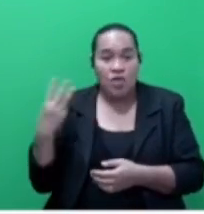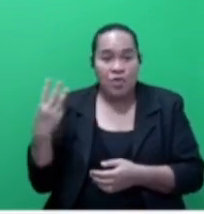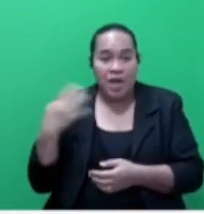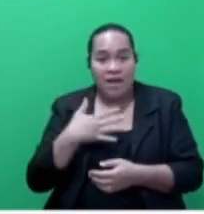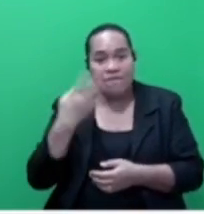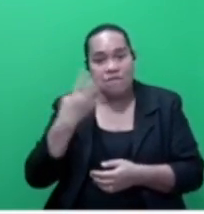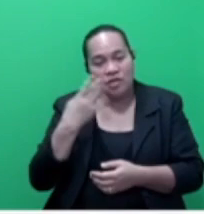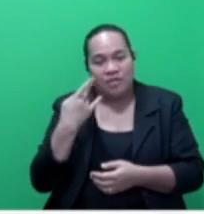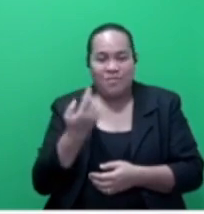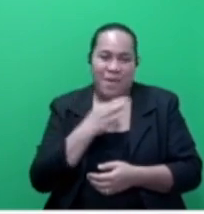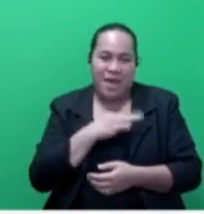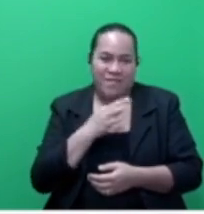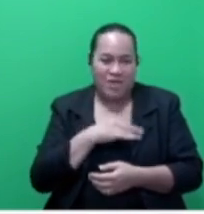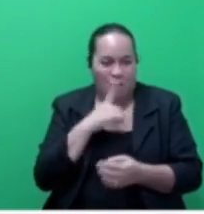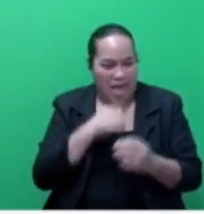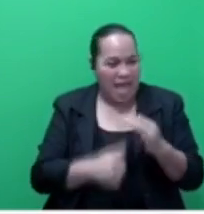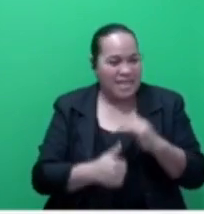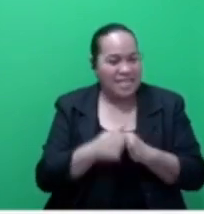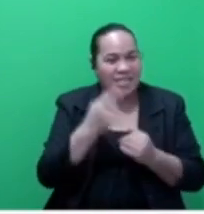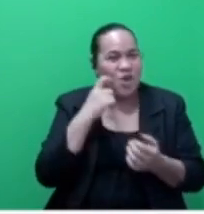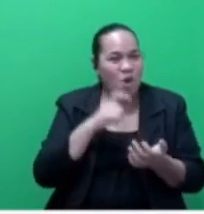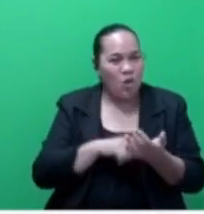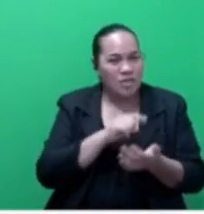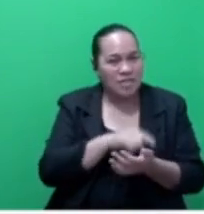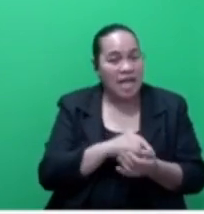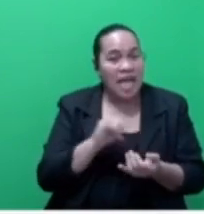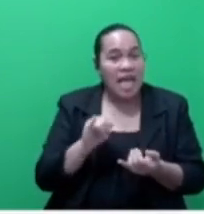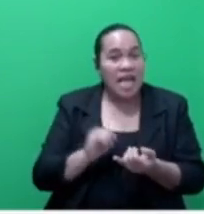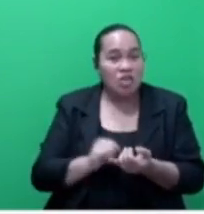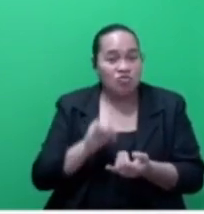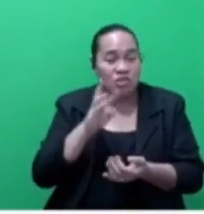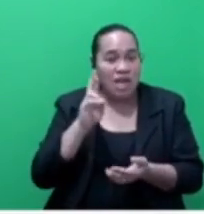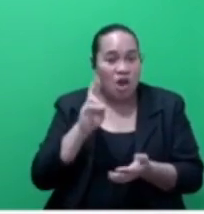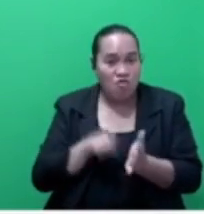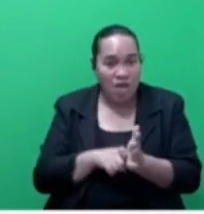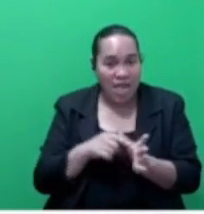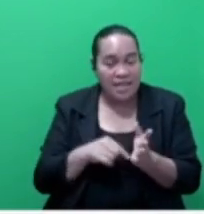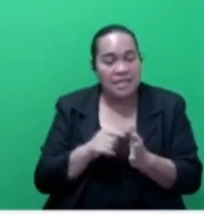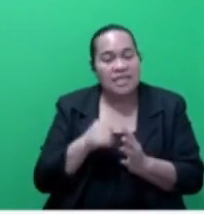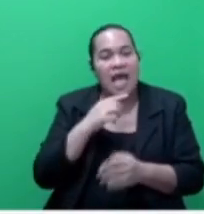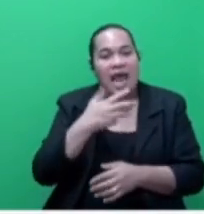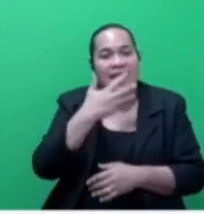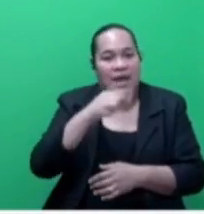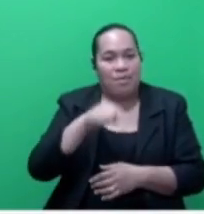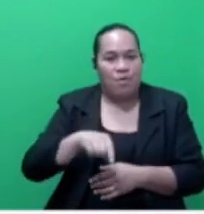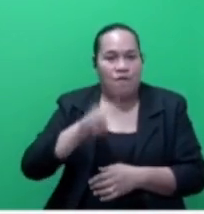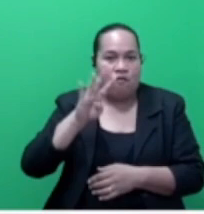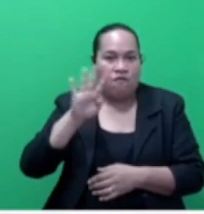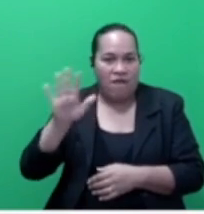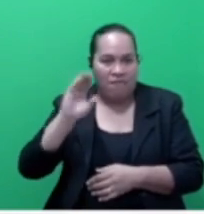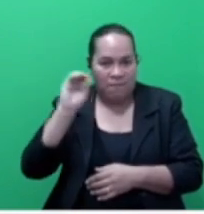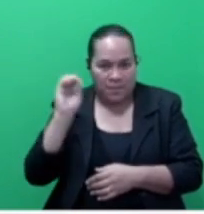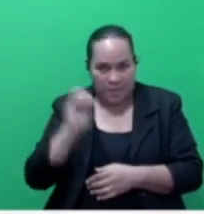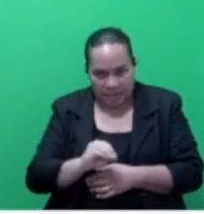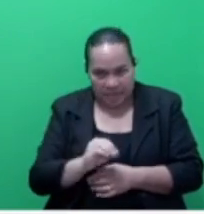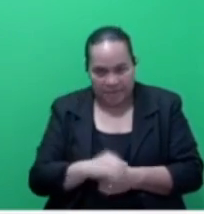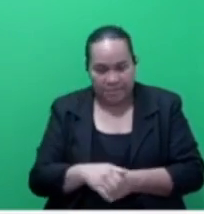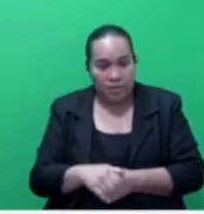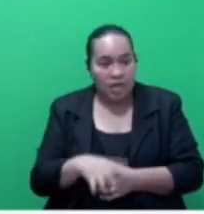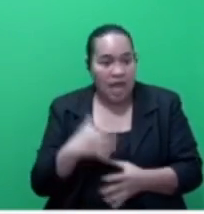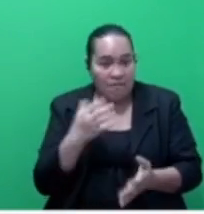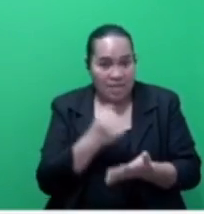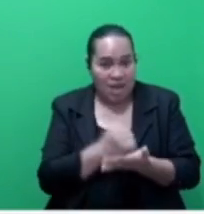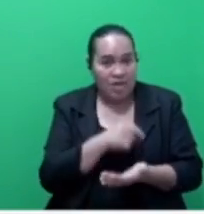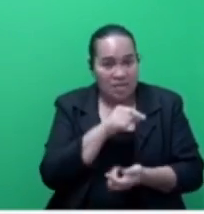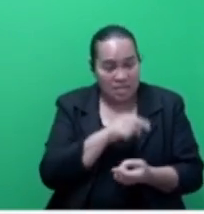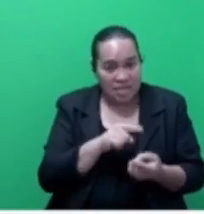in fact benefited from accessing loans where the interest rate is capped at 9.45%. Because of the guarantee, the